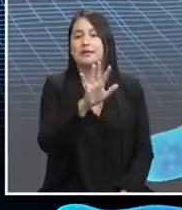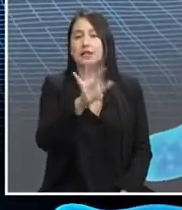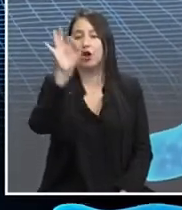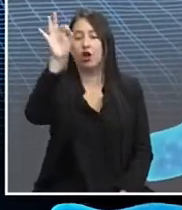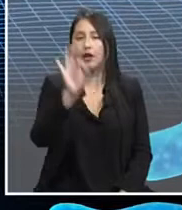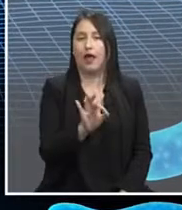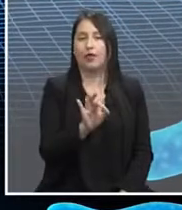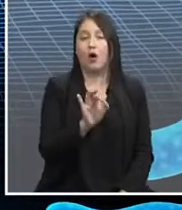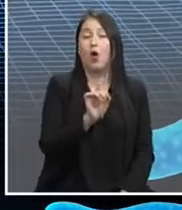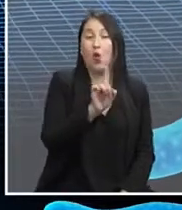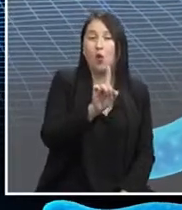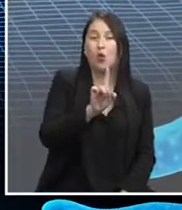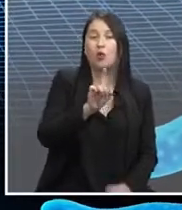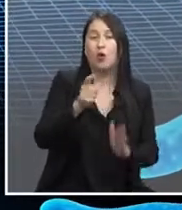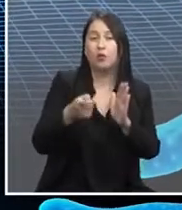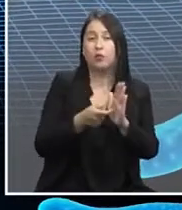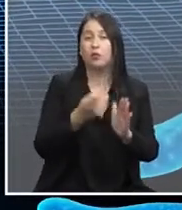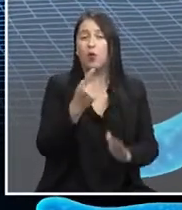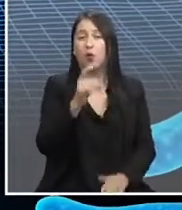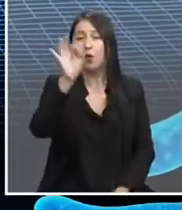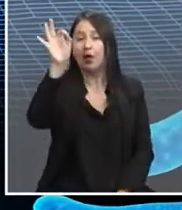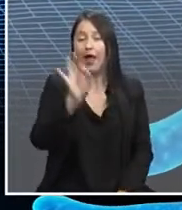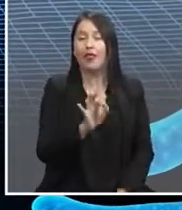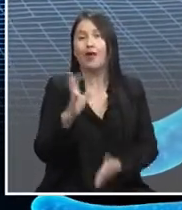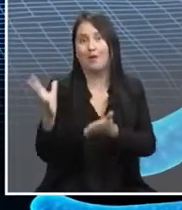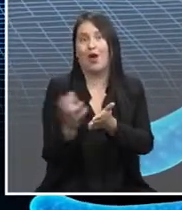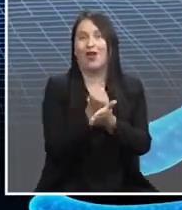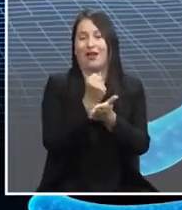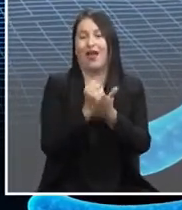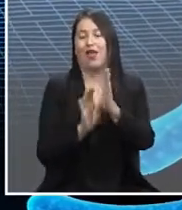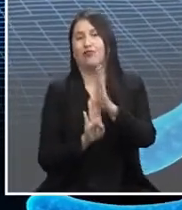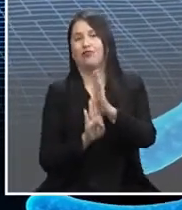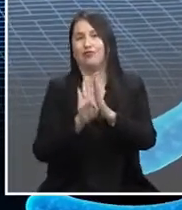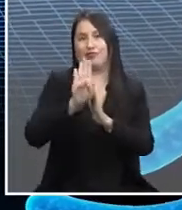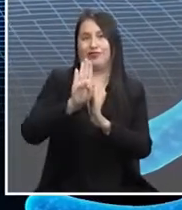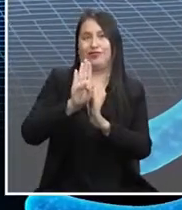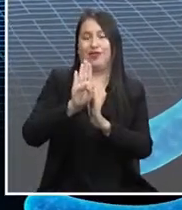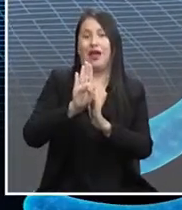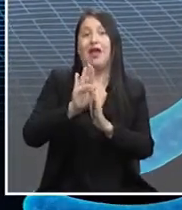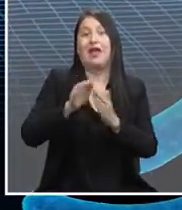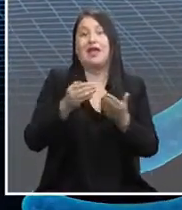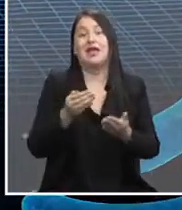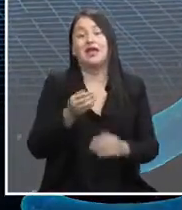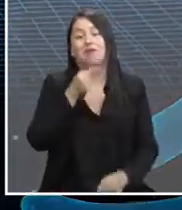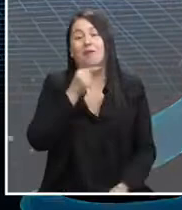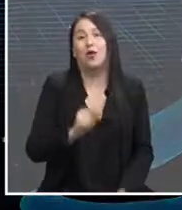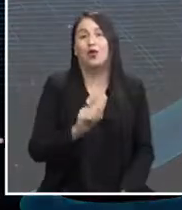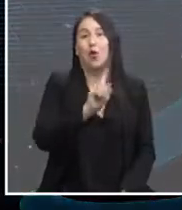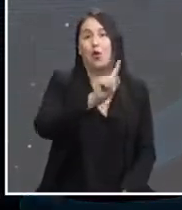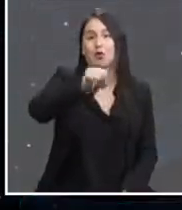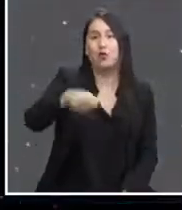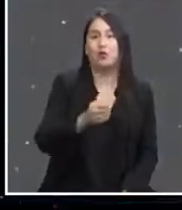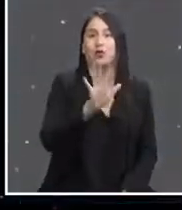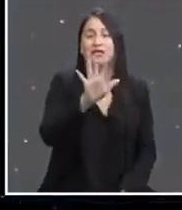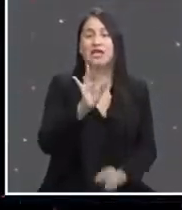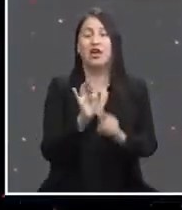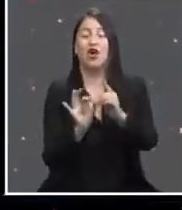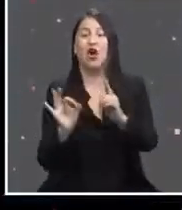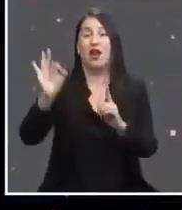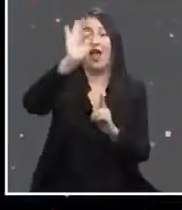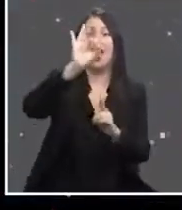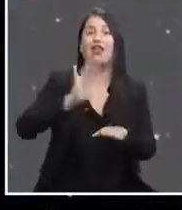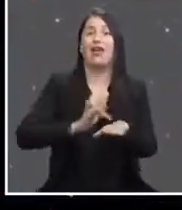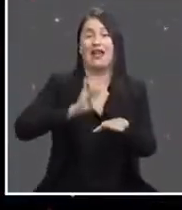will likely reach 1.5 degrees of warming in the next 20 years. If we fail